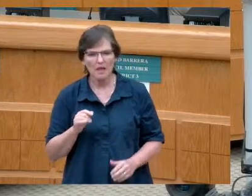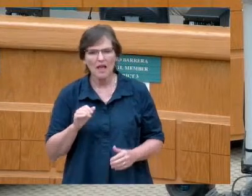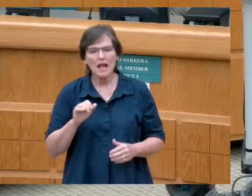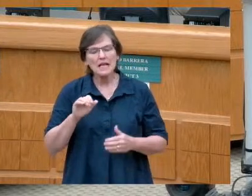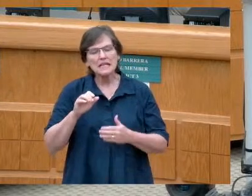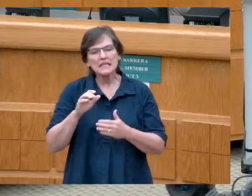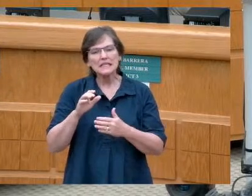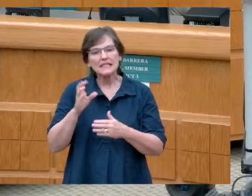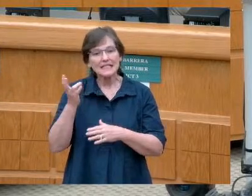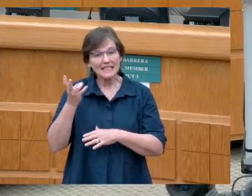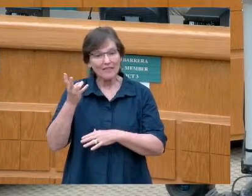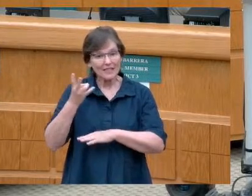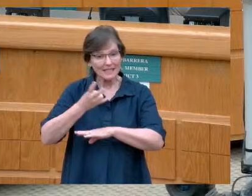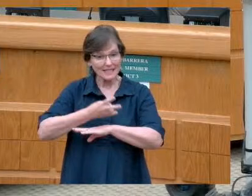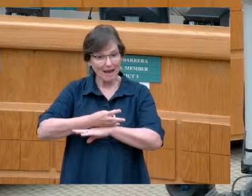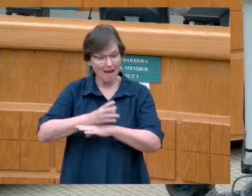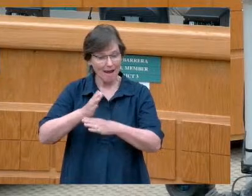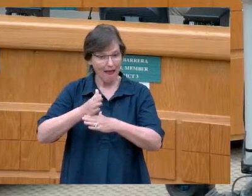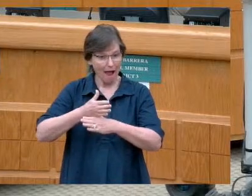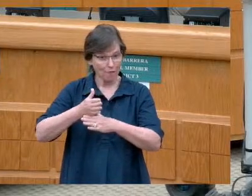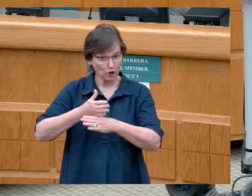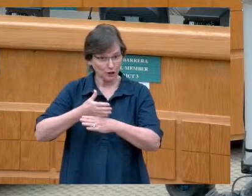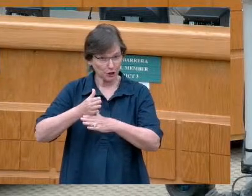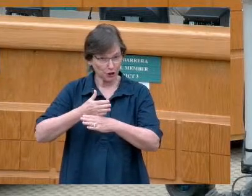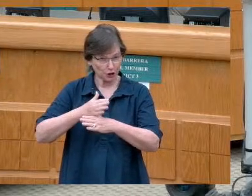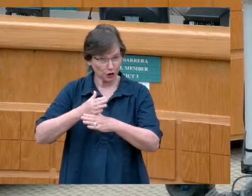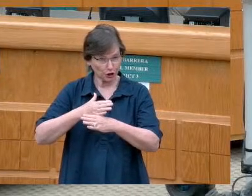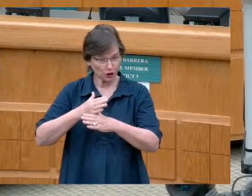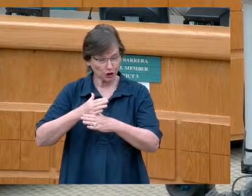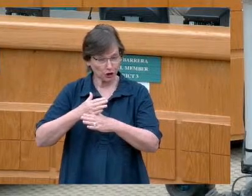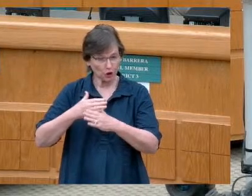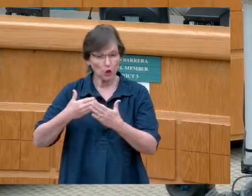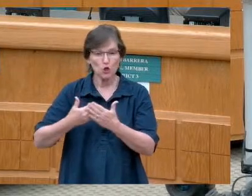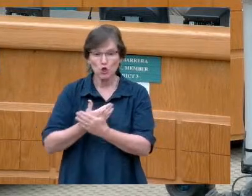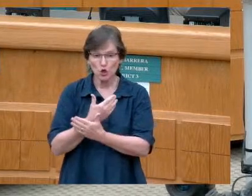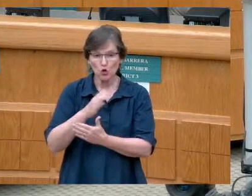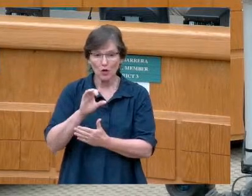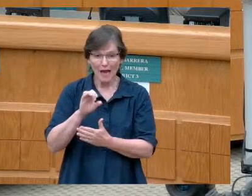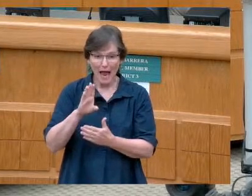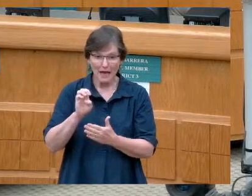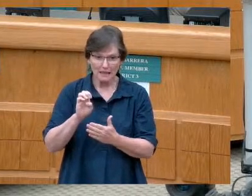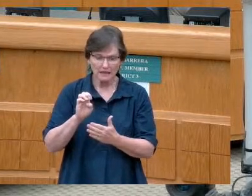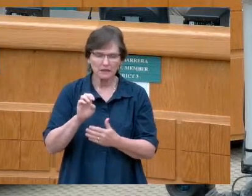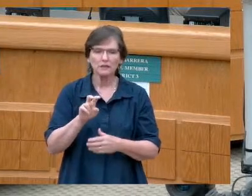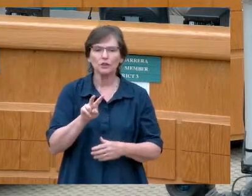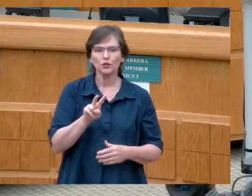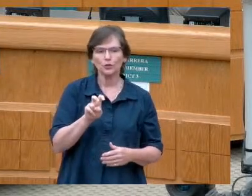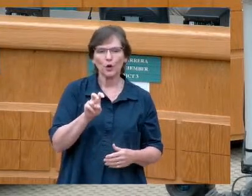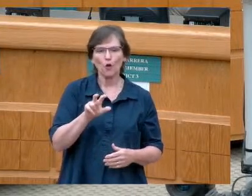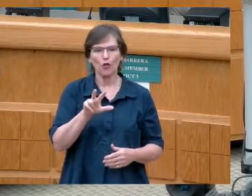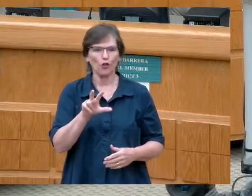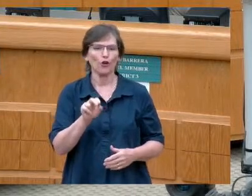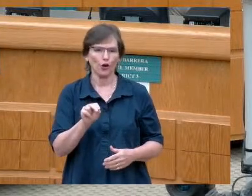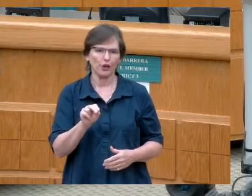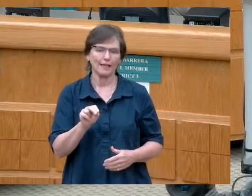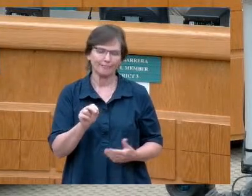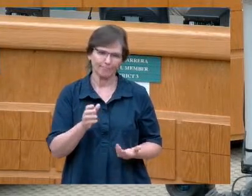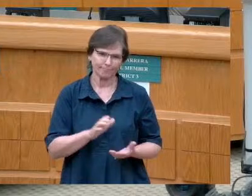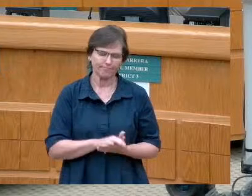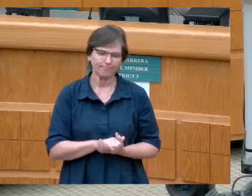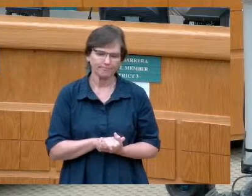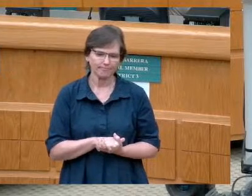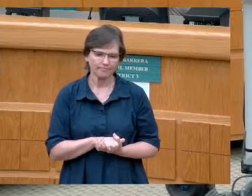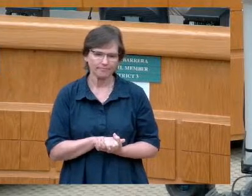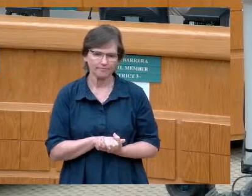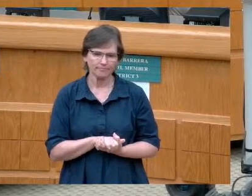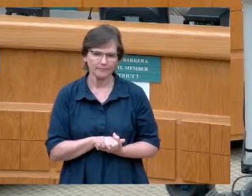average. The 7-day average number of new cases is 230, so just slightly above at 231.